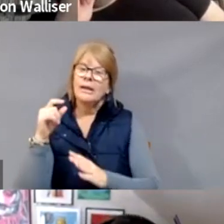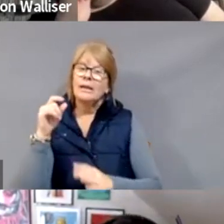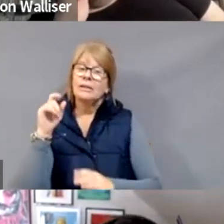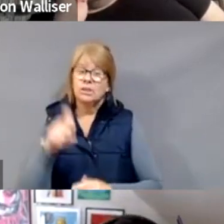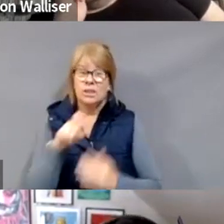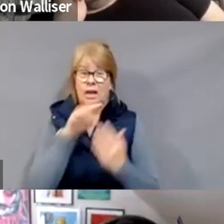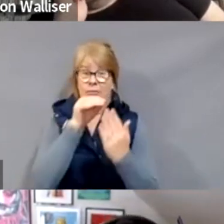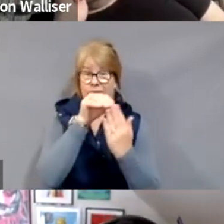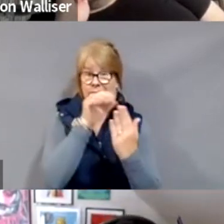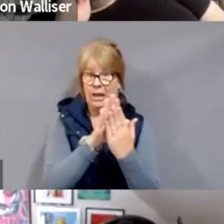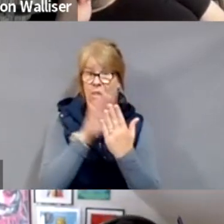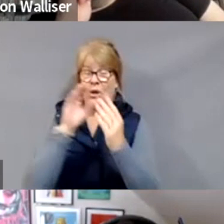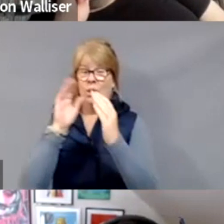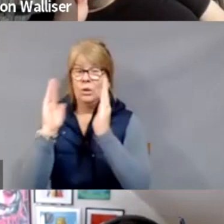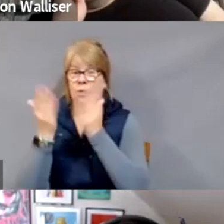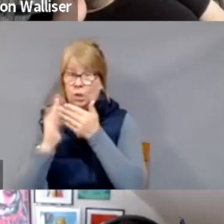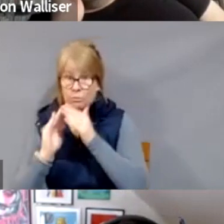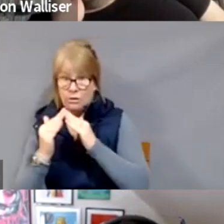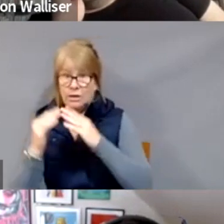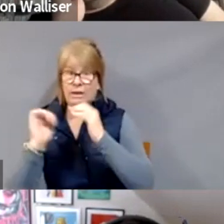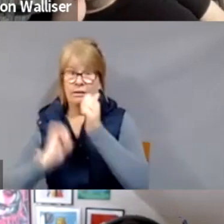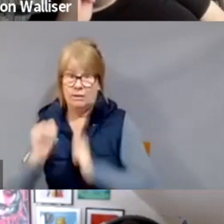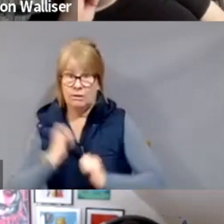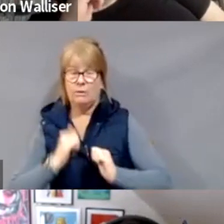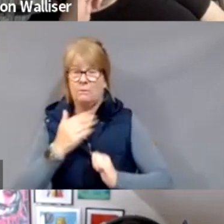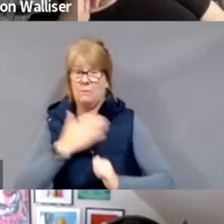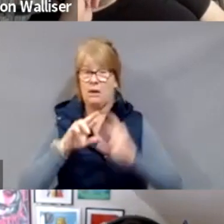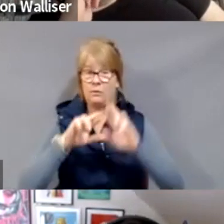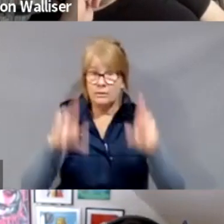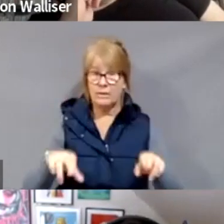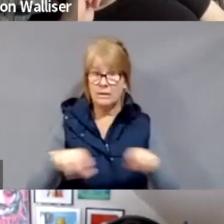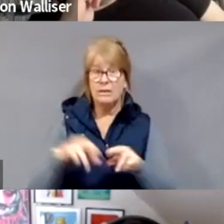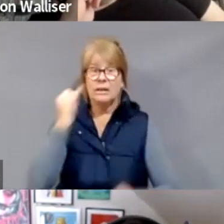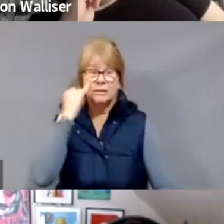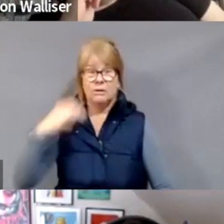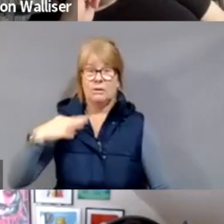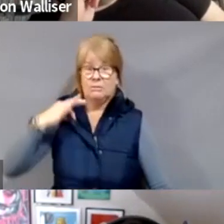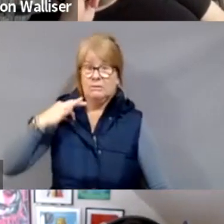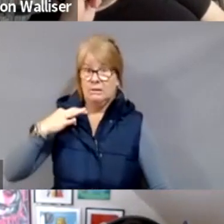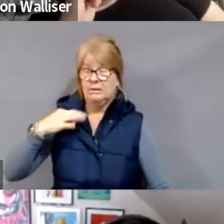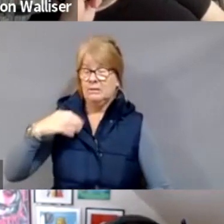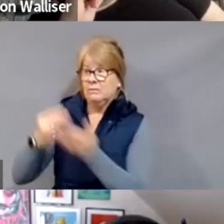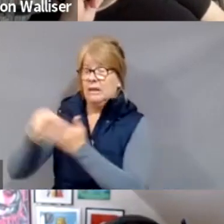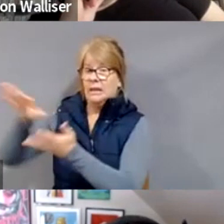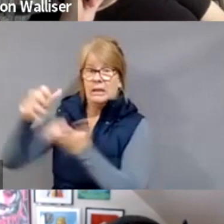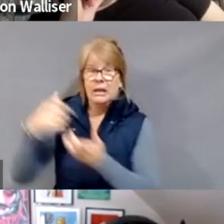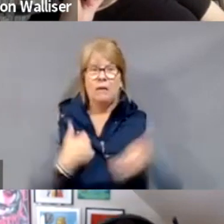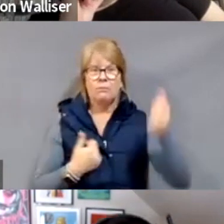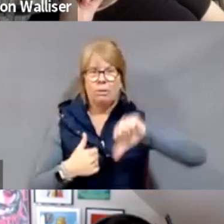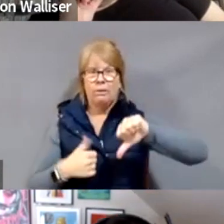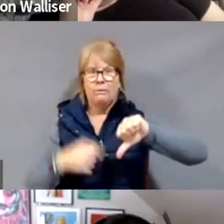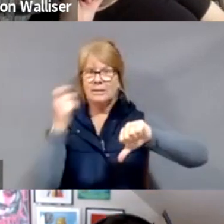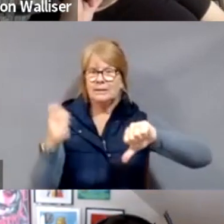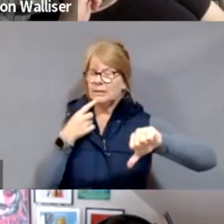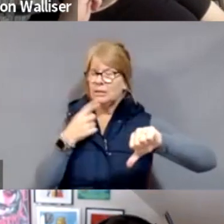when applying for whether it's auditions, grants, what have you? Because as personal experience, I've actually been rejected because I was told that I had more community